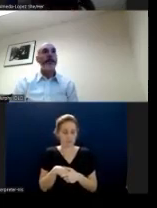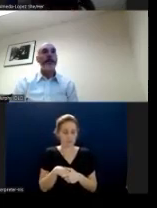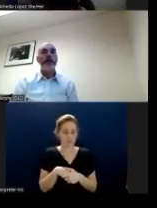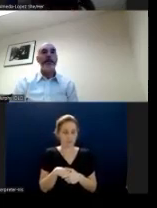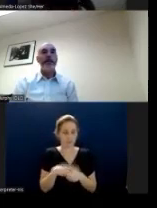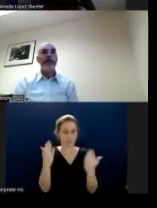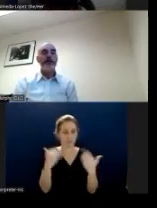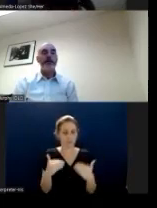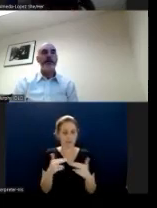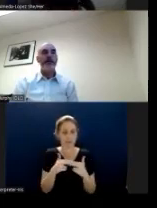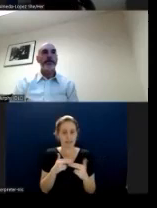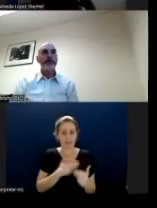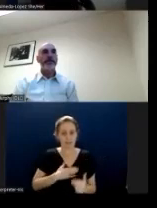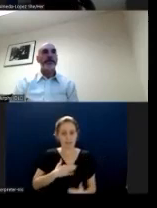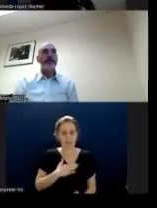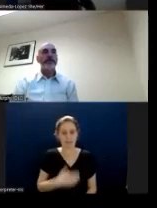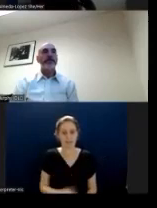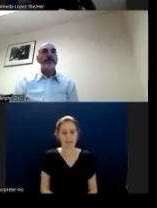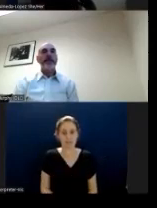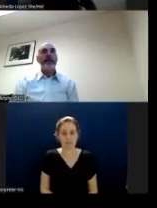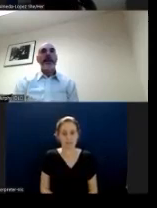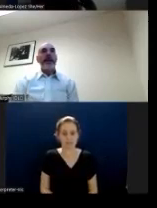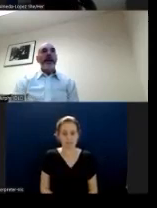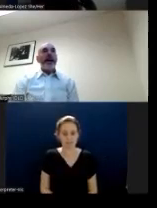Next slide, please.